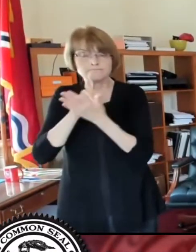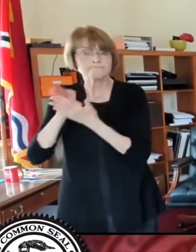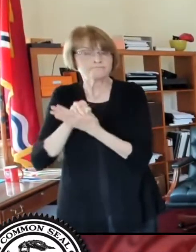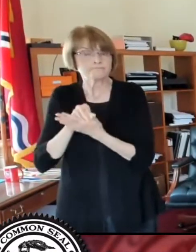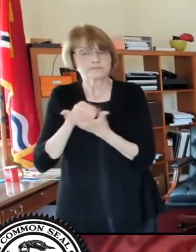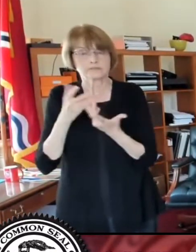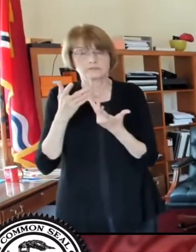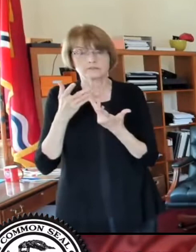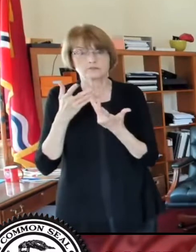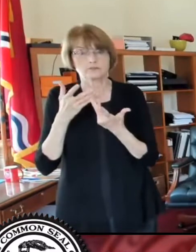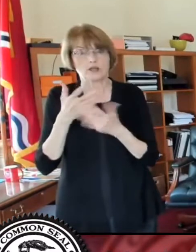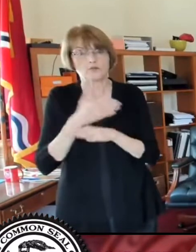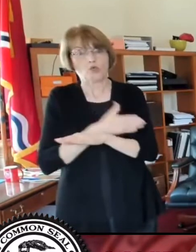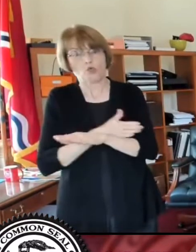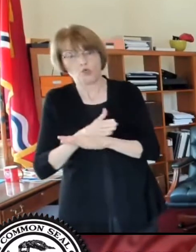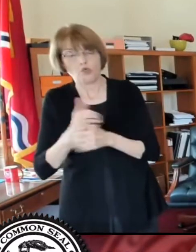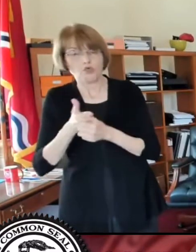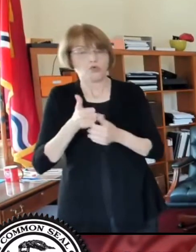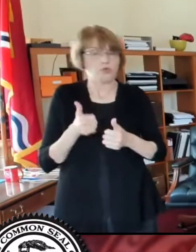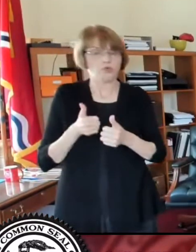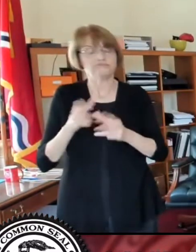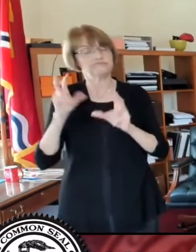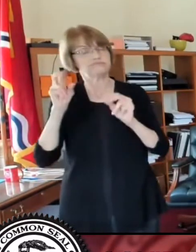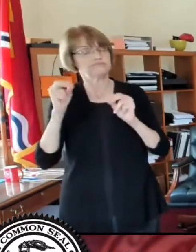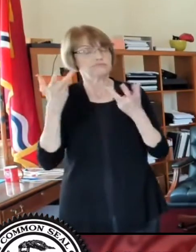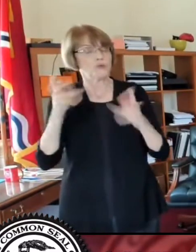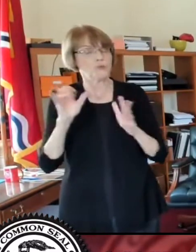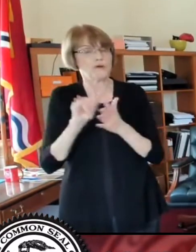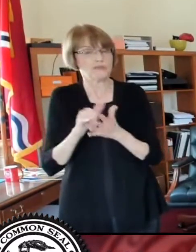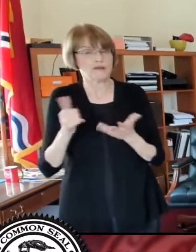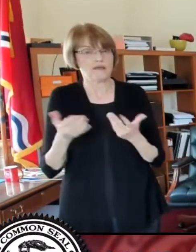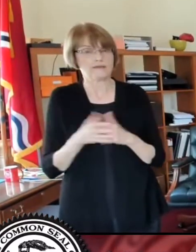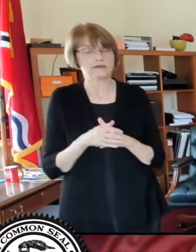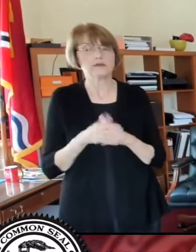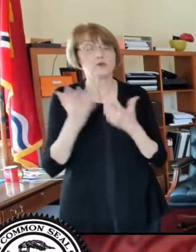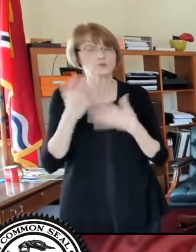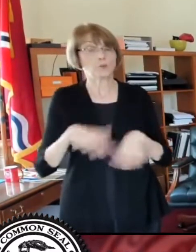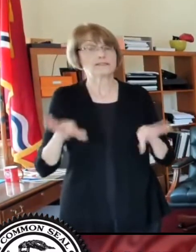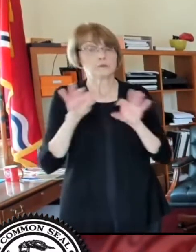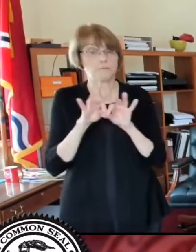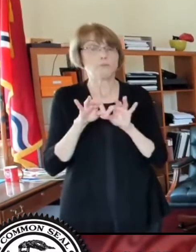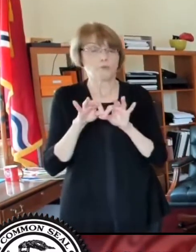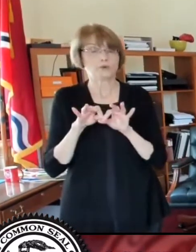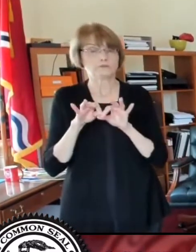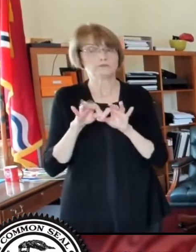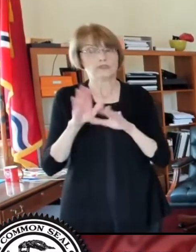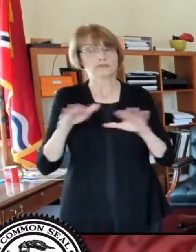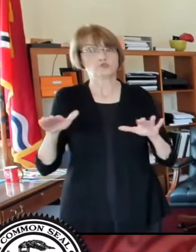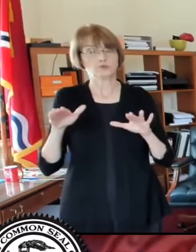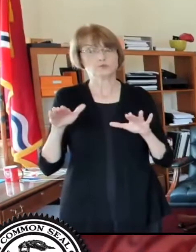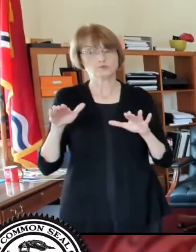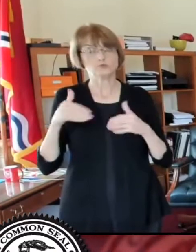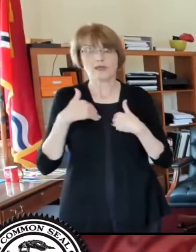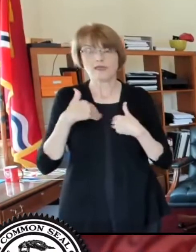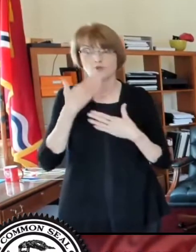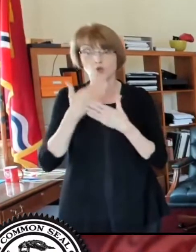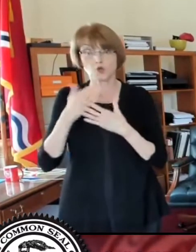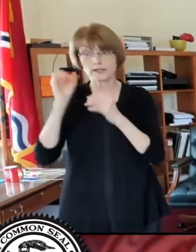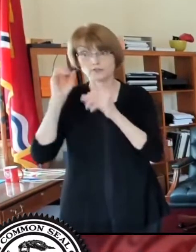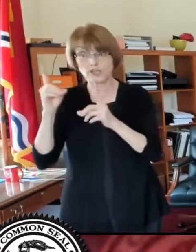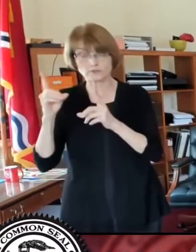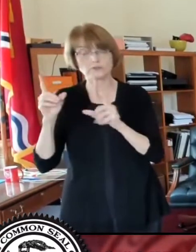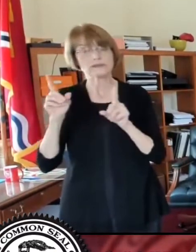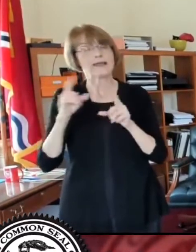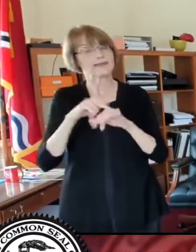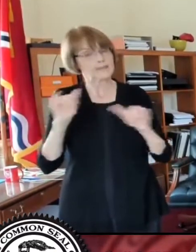know, to backslide, if you will. And it's important for them to get their education. But it's also important